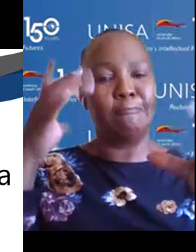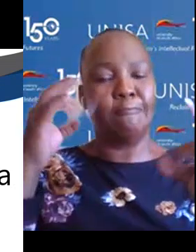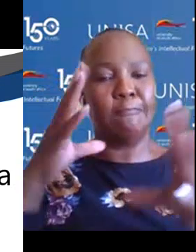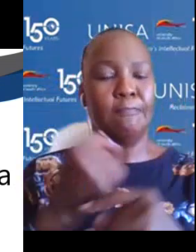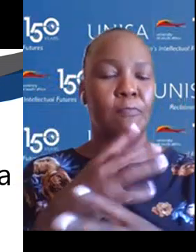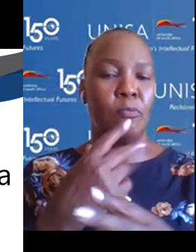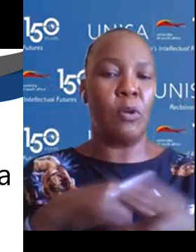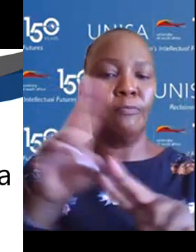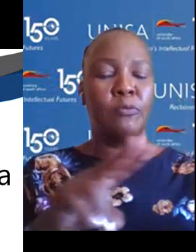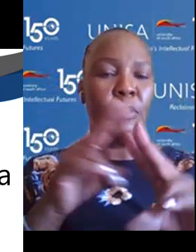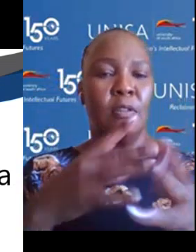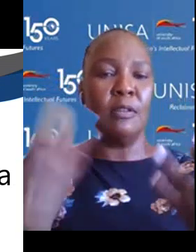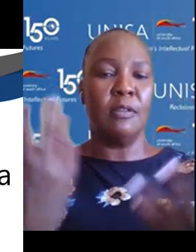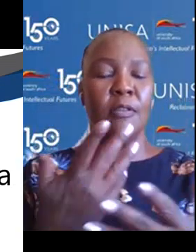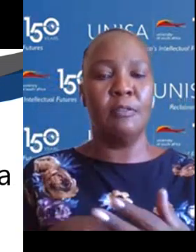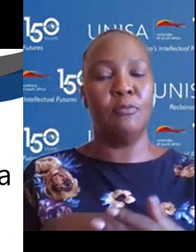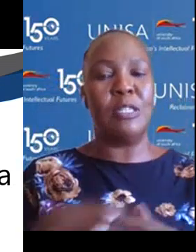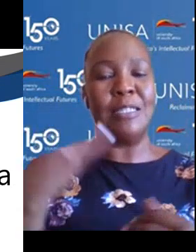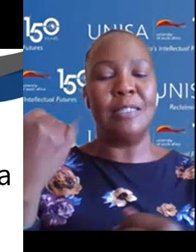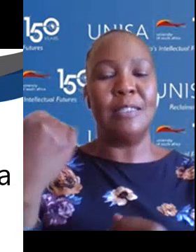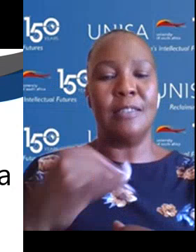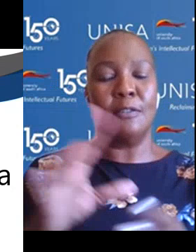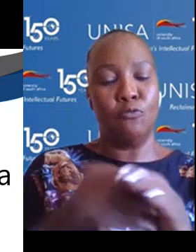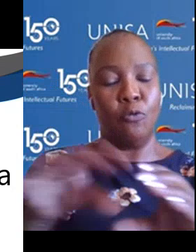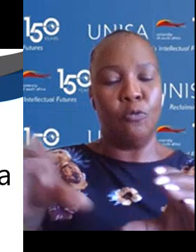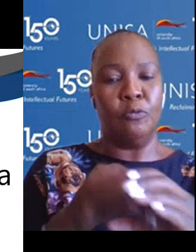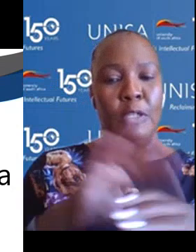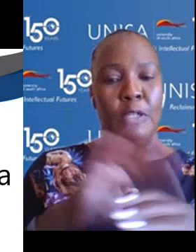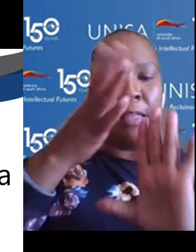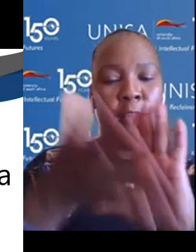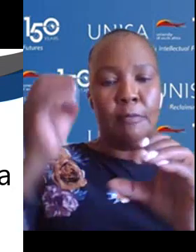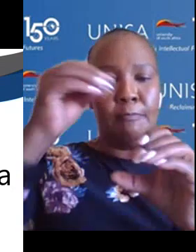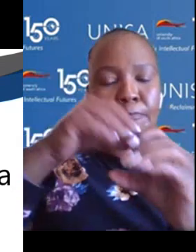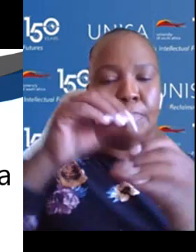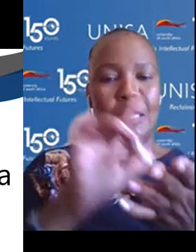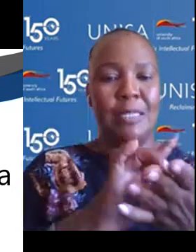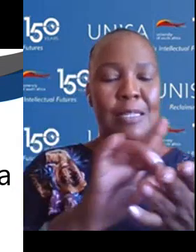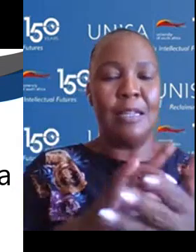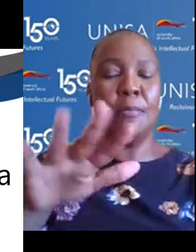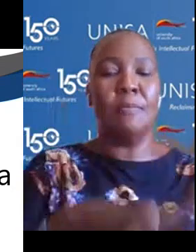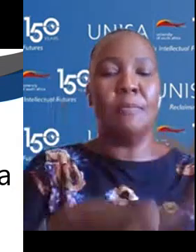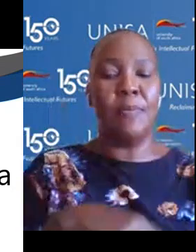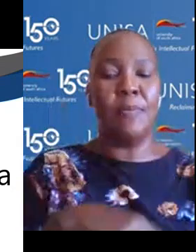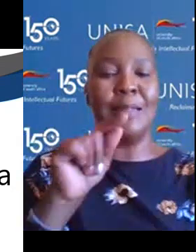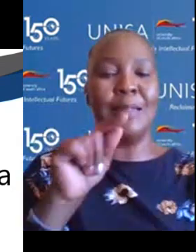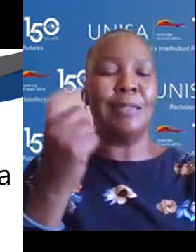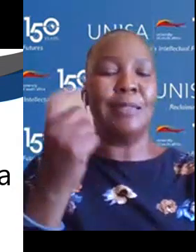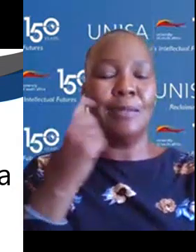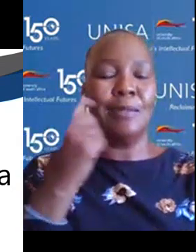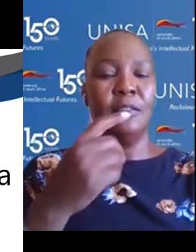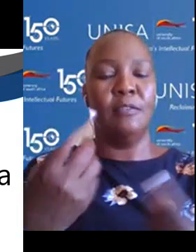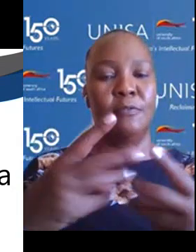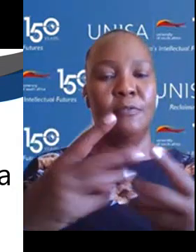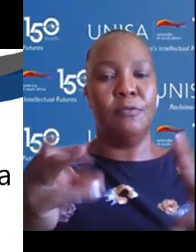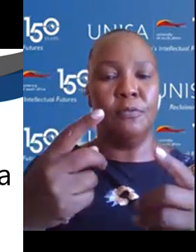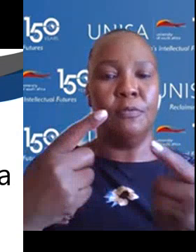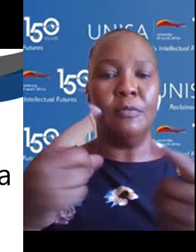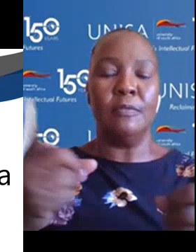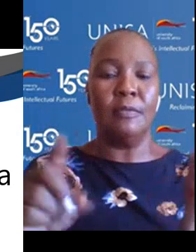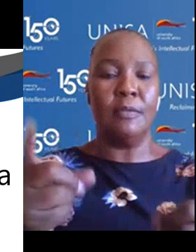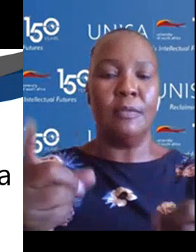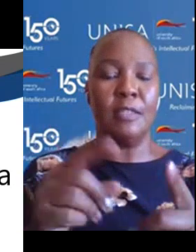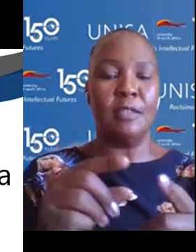looking for, that you can store all of this into a central space. But just note there is a few different types of notebooks, but we will